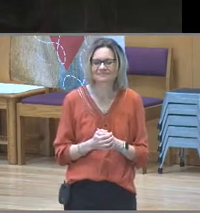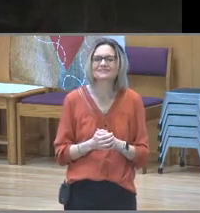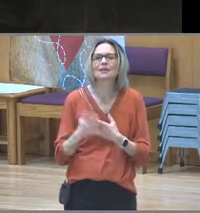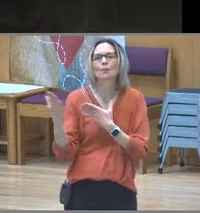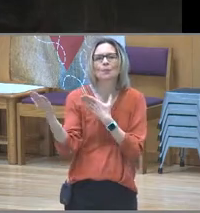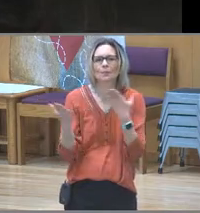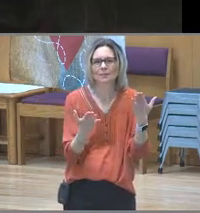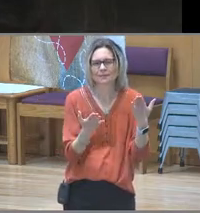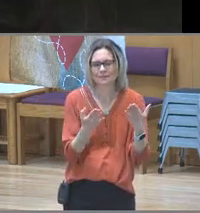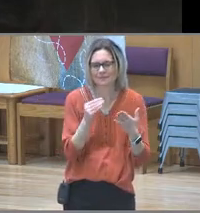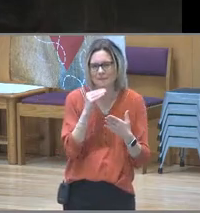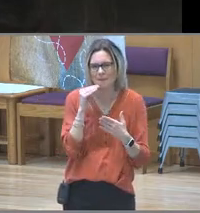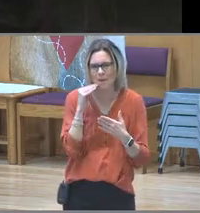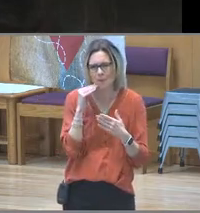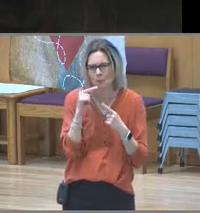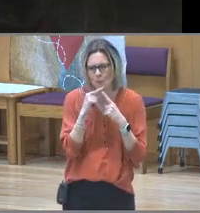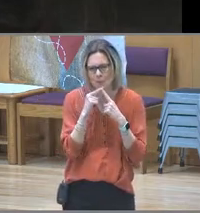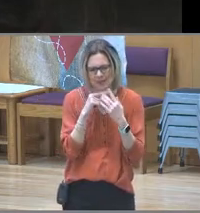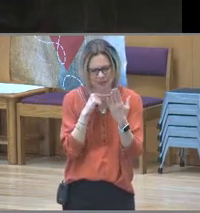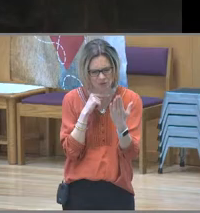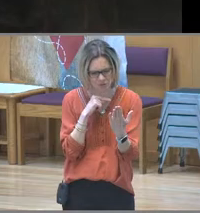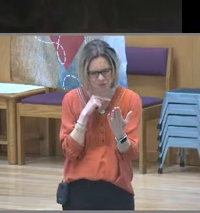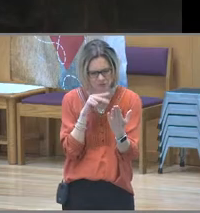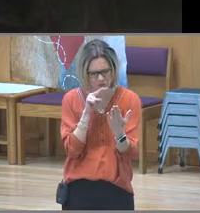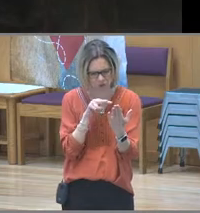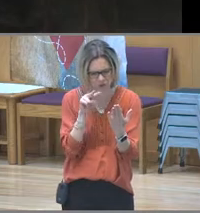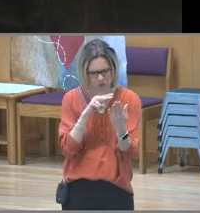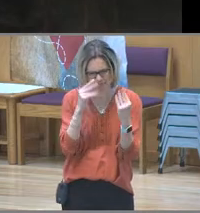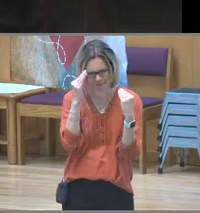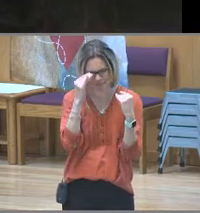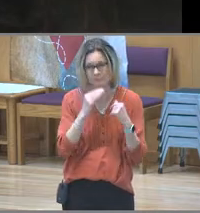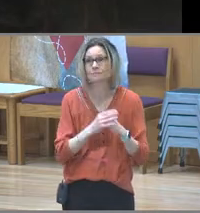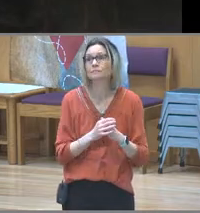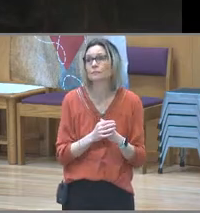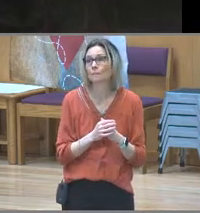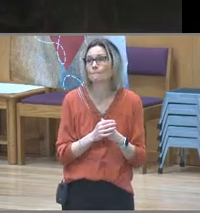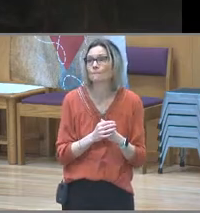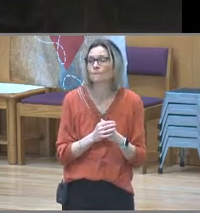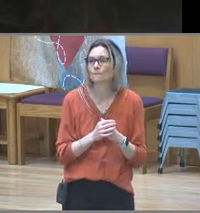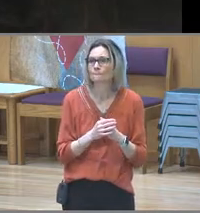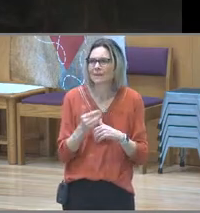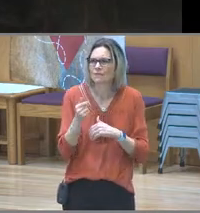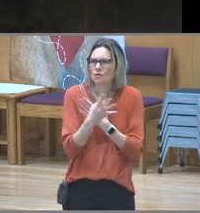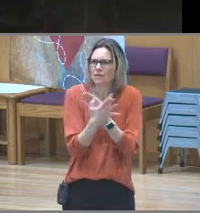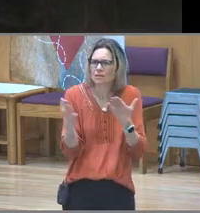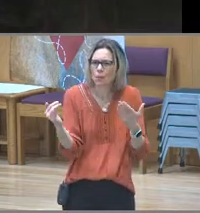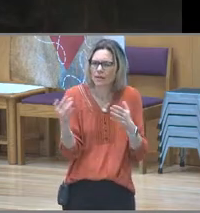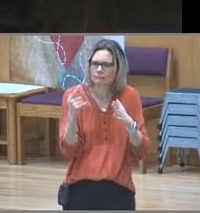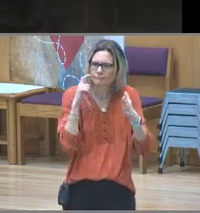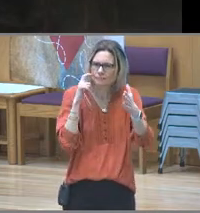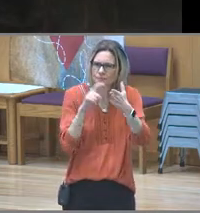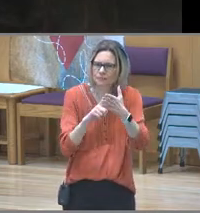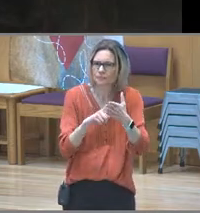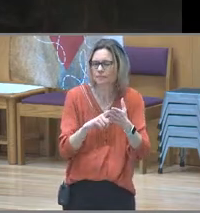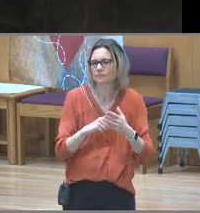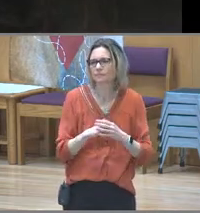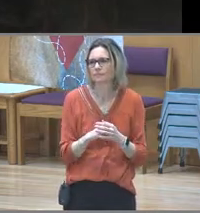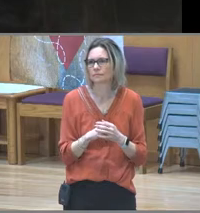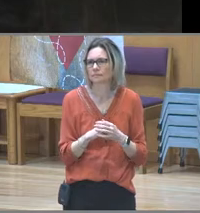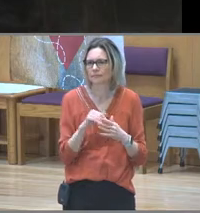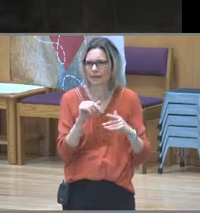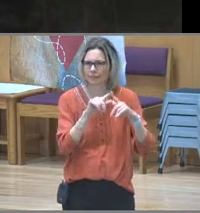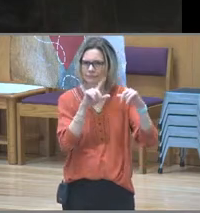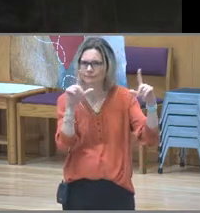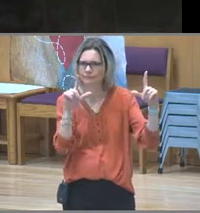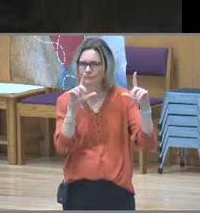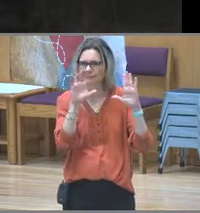the picture with you and reflect and look. But you will see, I want to point out just a couple of things that I think that are important for us